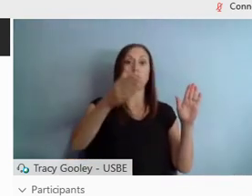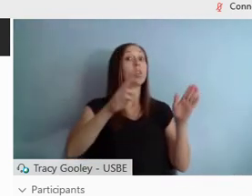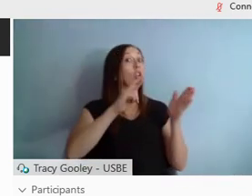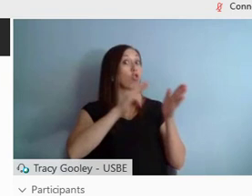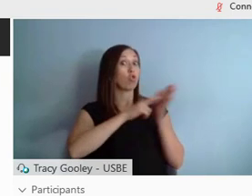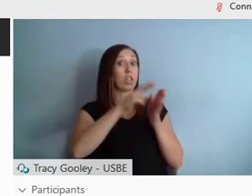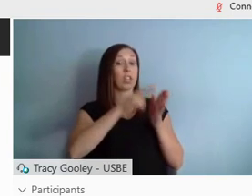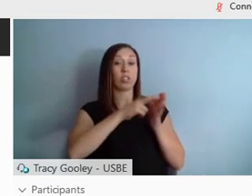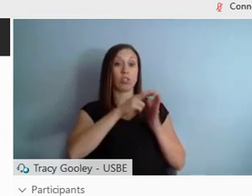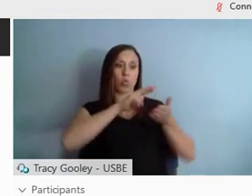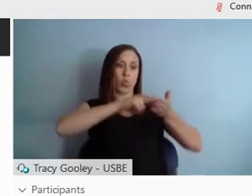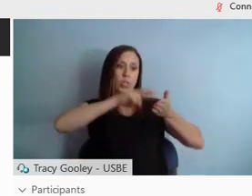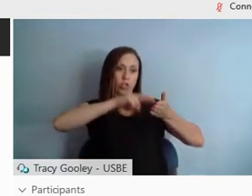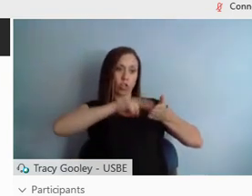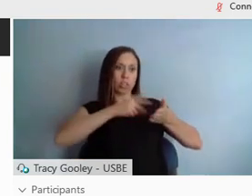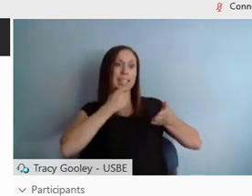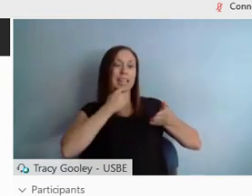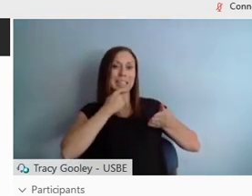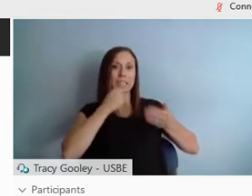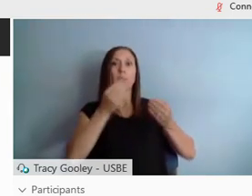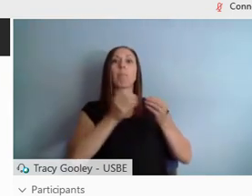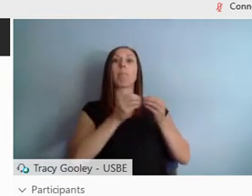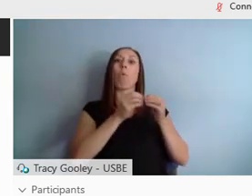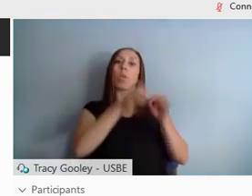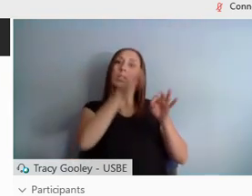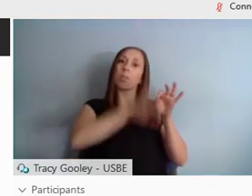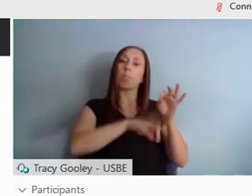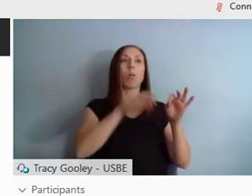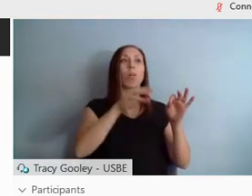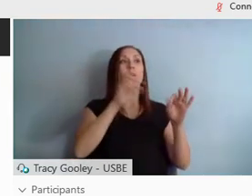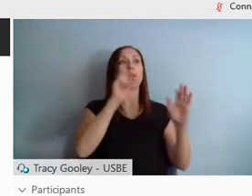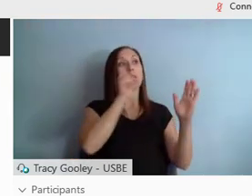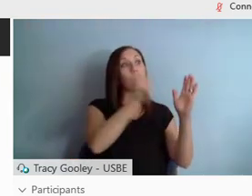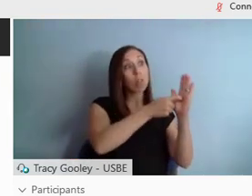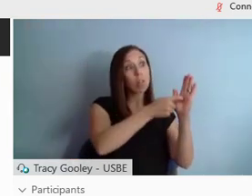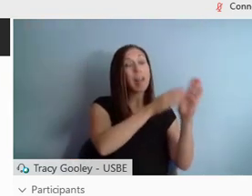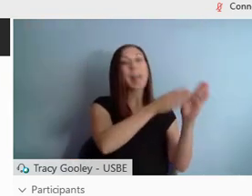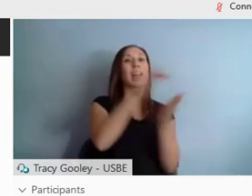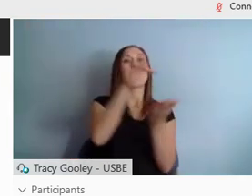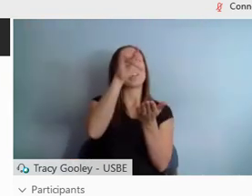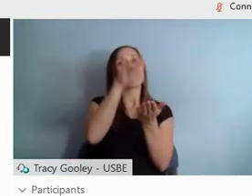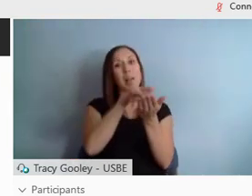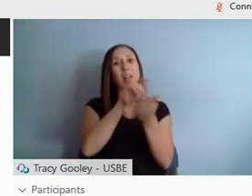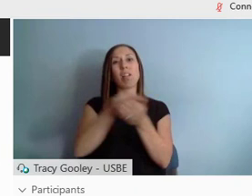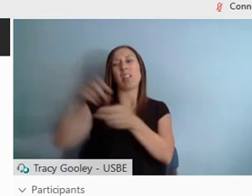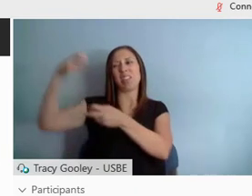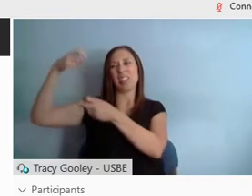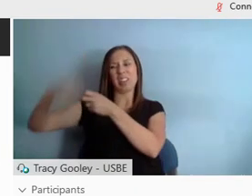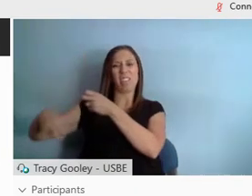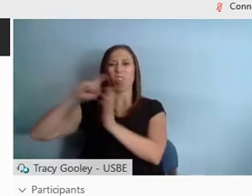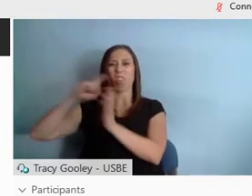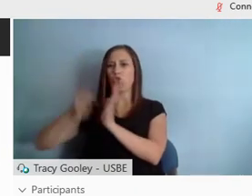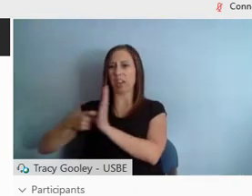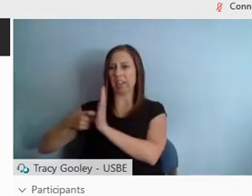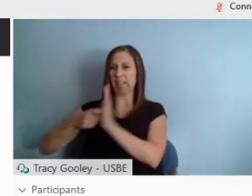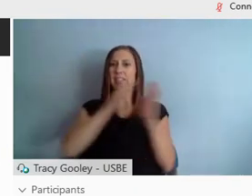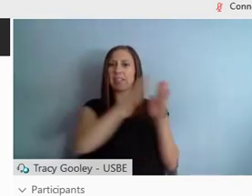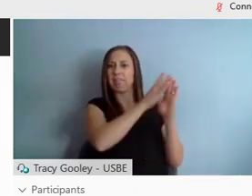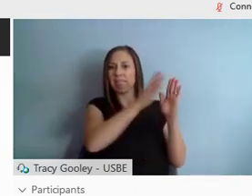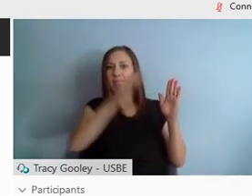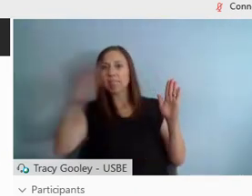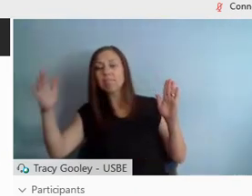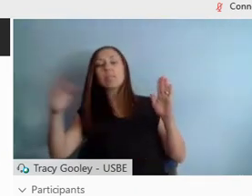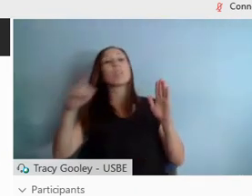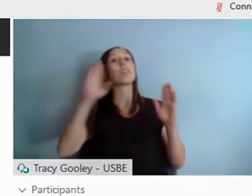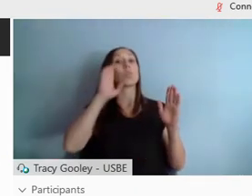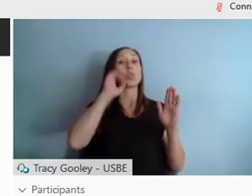has shown to be easier to recognize to more difficult to recognize towards the end. So you'll notice for this